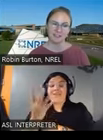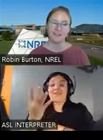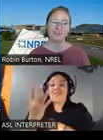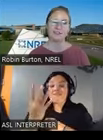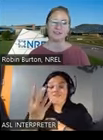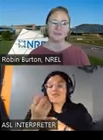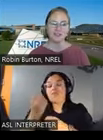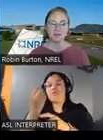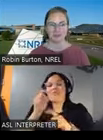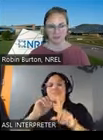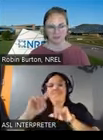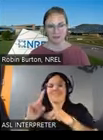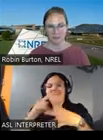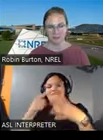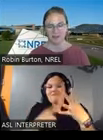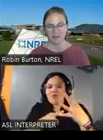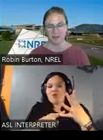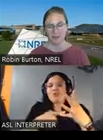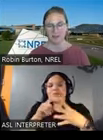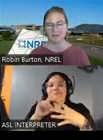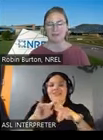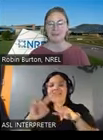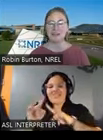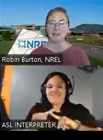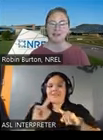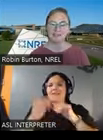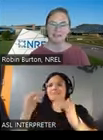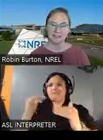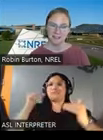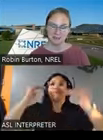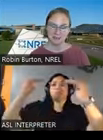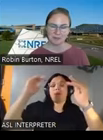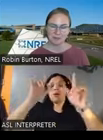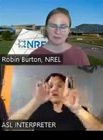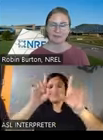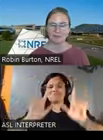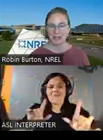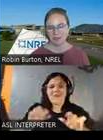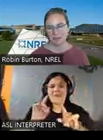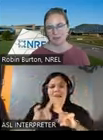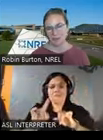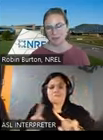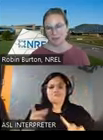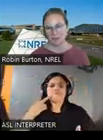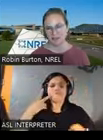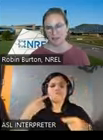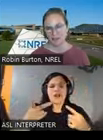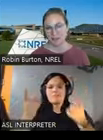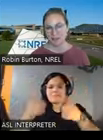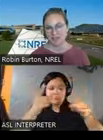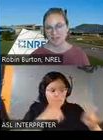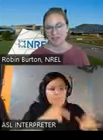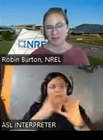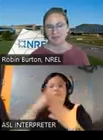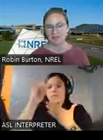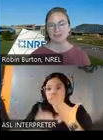definitions to three feasible scenarios with high level pathways based on the detailed modeling that will be happening by the project team over these